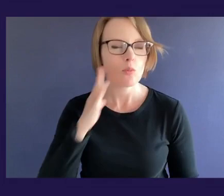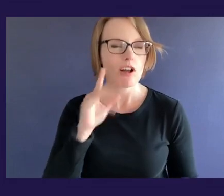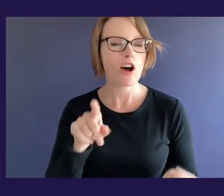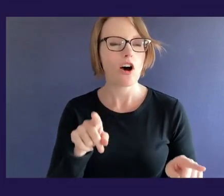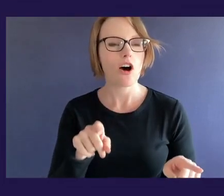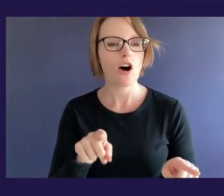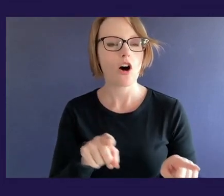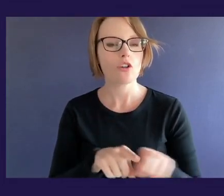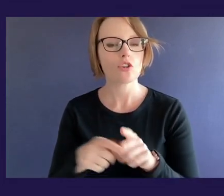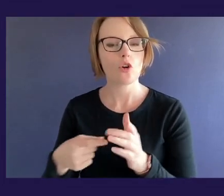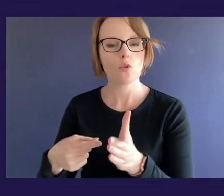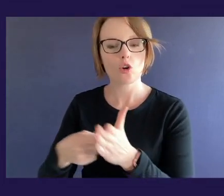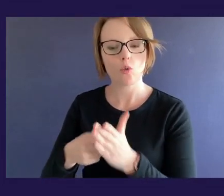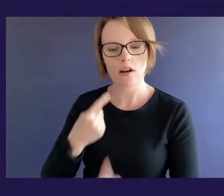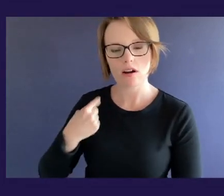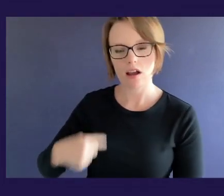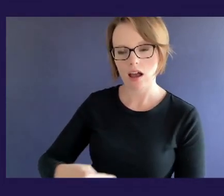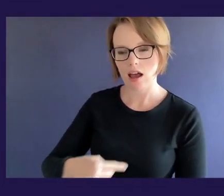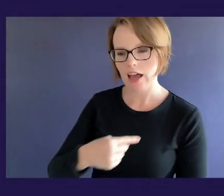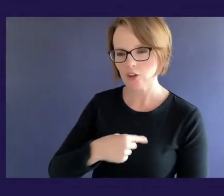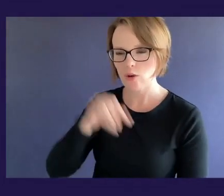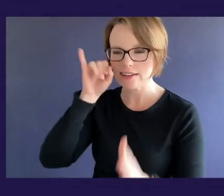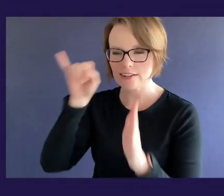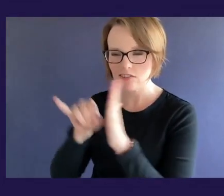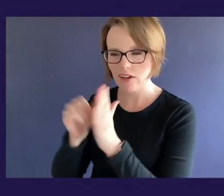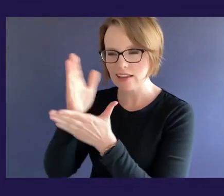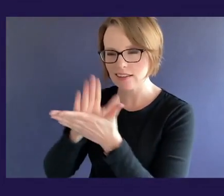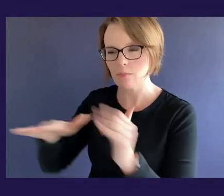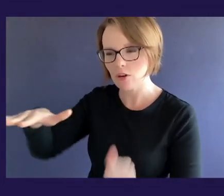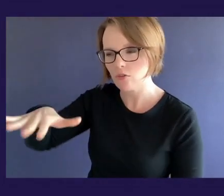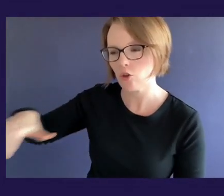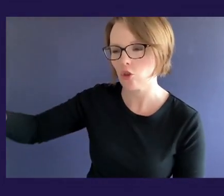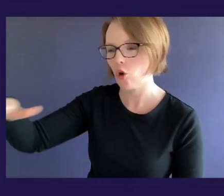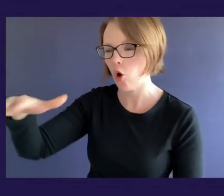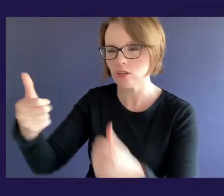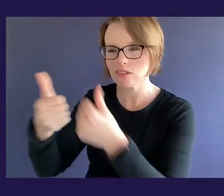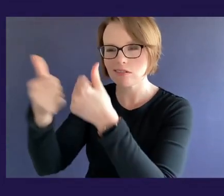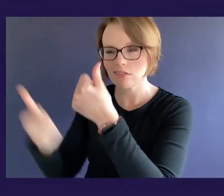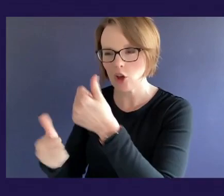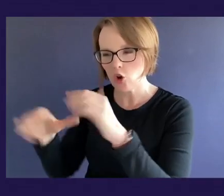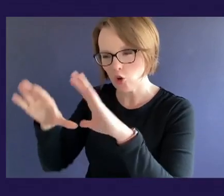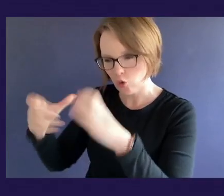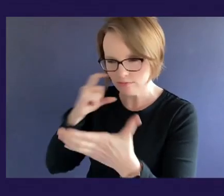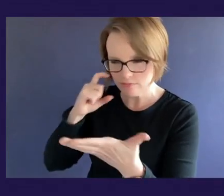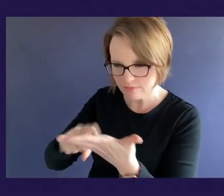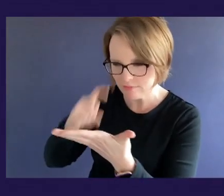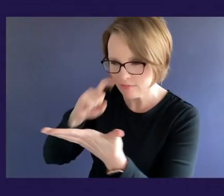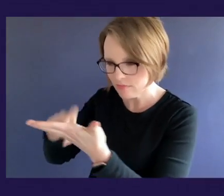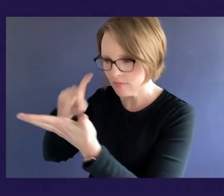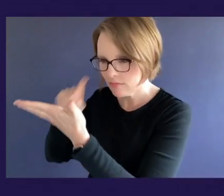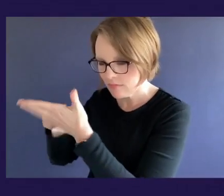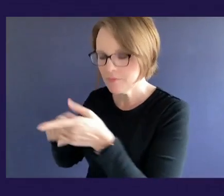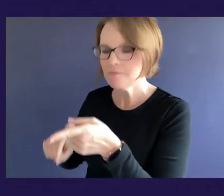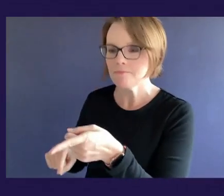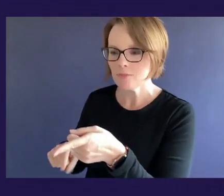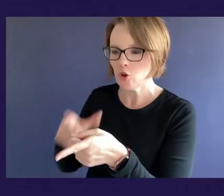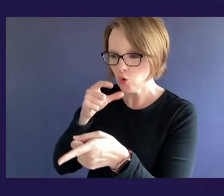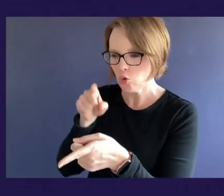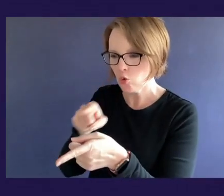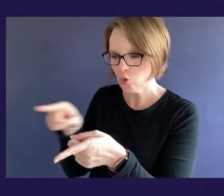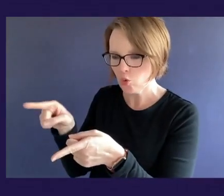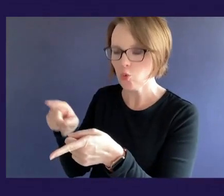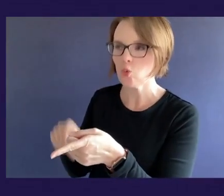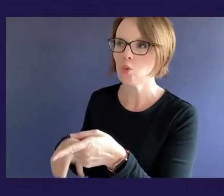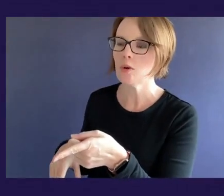target on the needs of certain subpopulation. It takes that sort of granularity away, and I think that makes